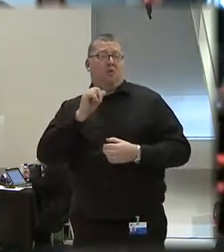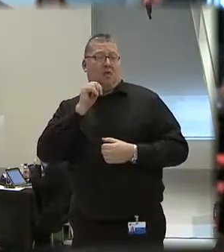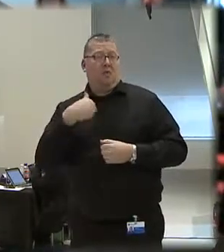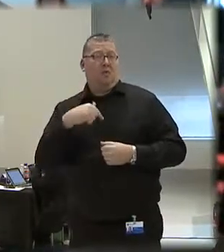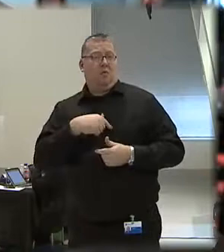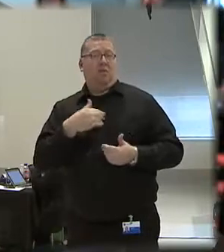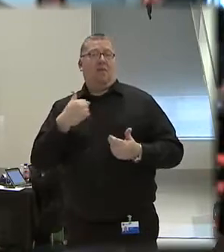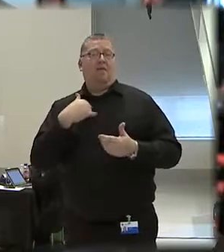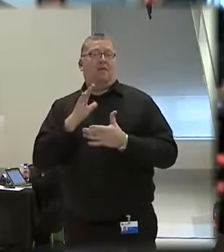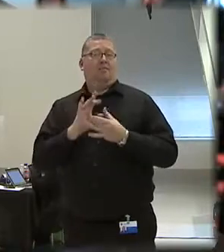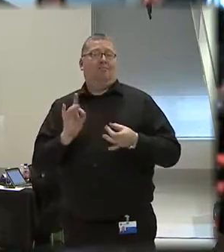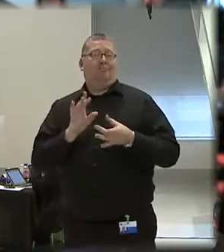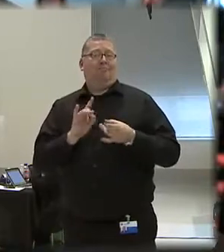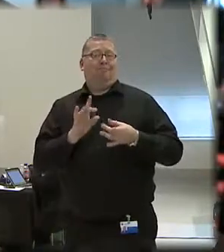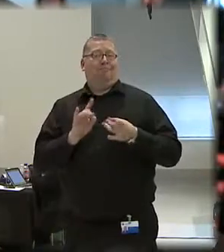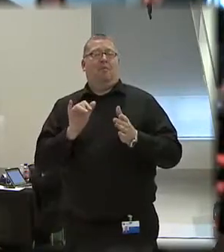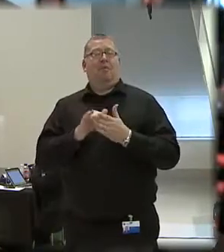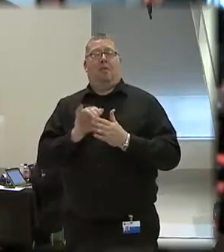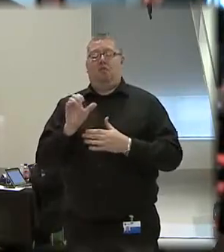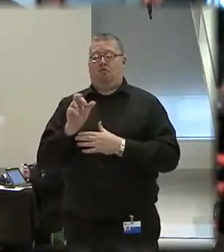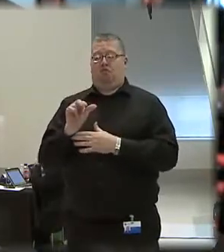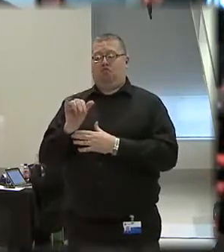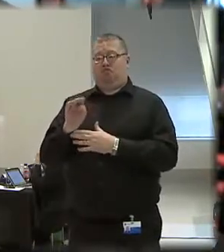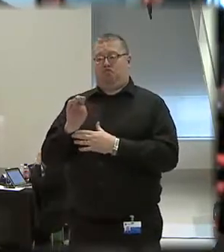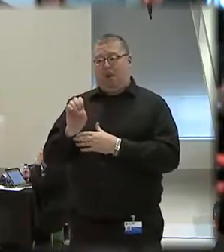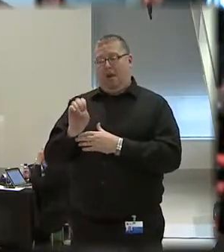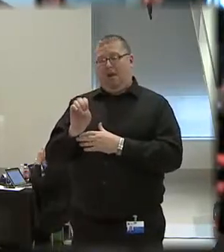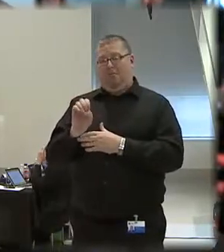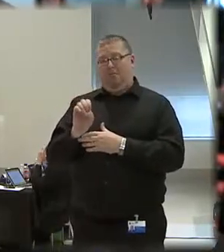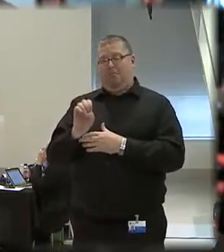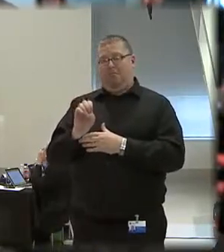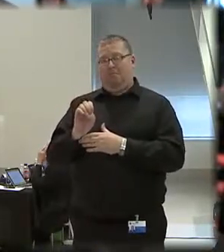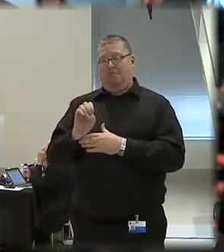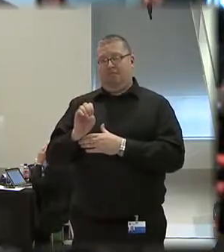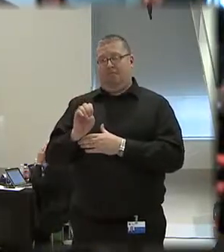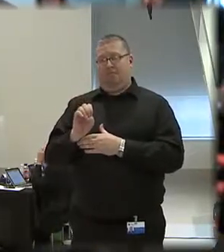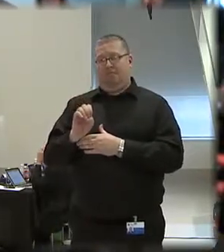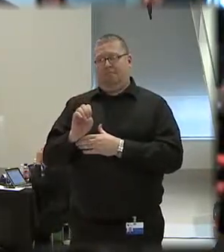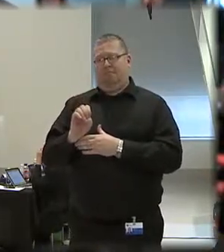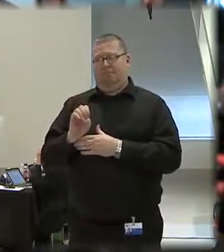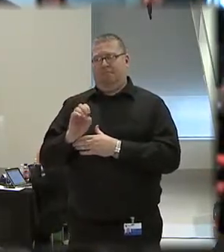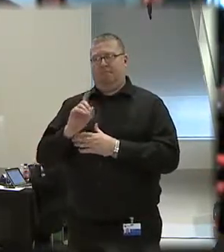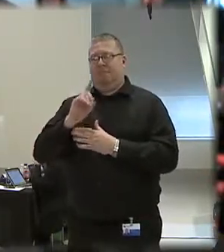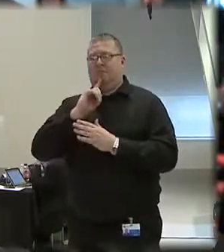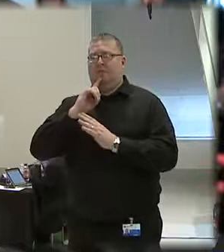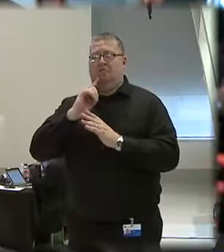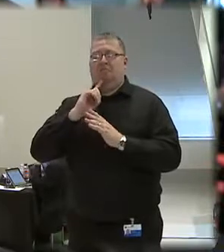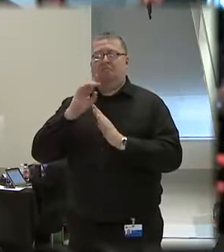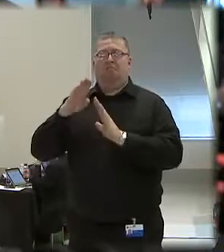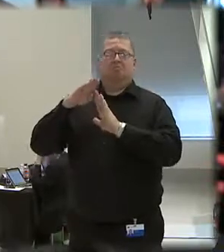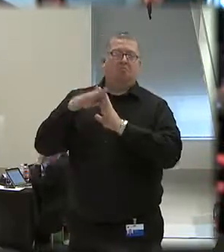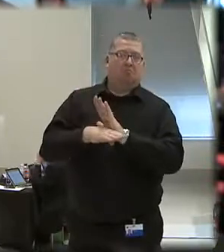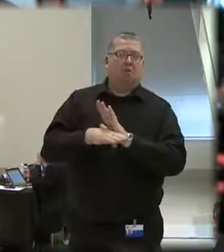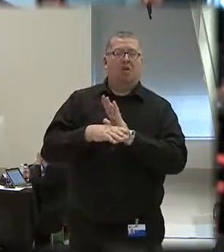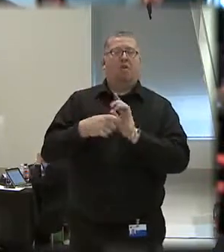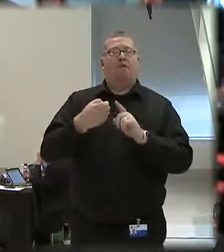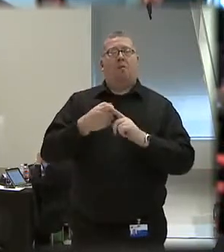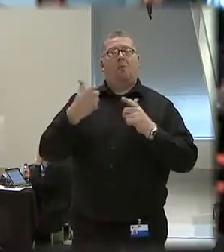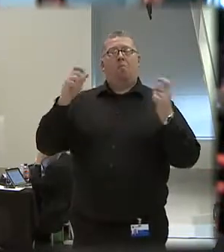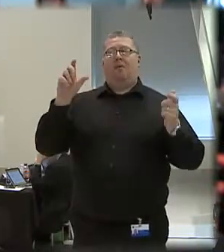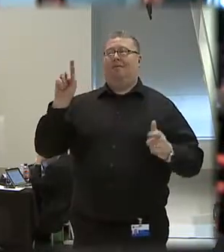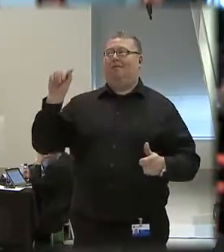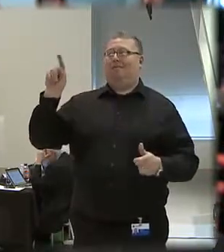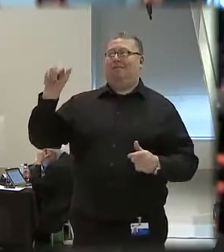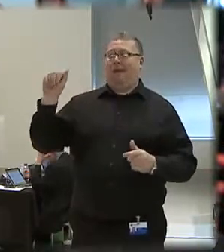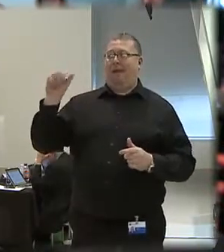have indications that crime is down in some sort of ways from big data perspective, and not looking